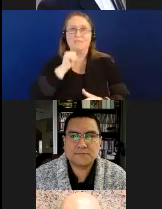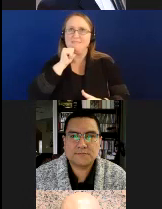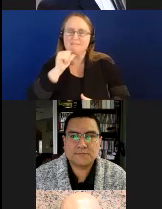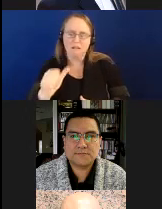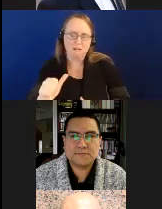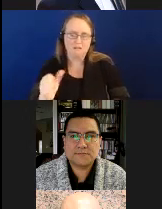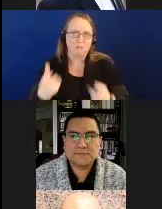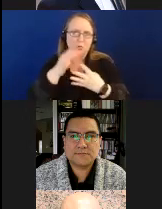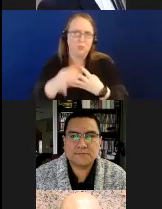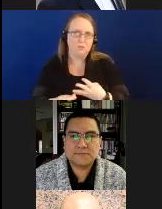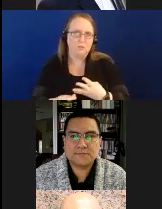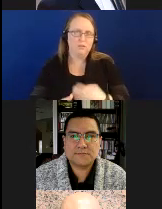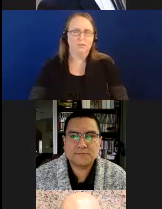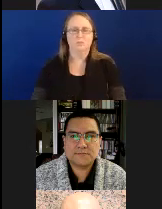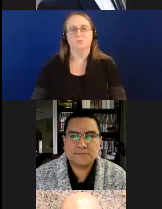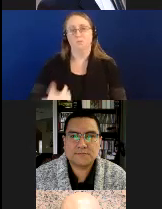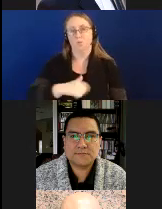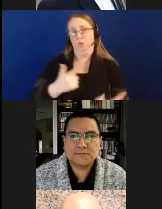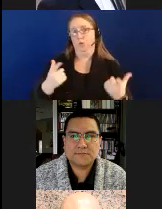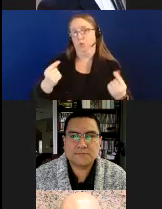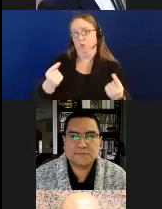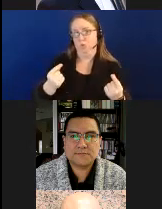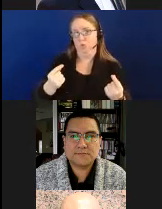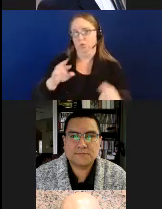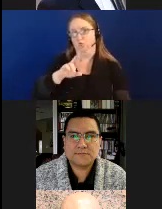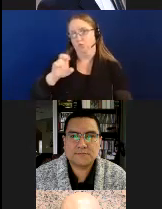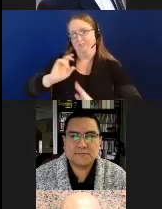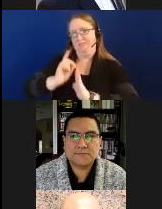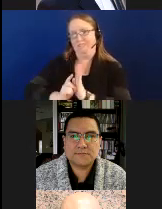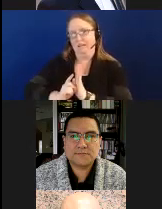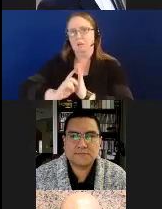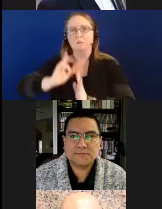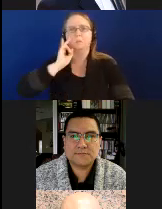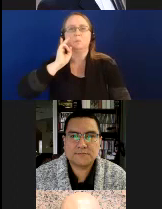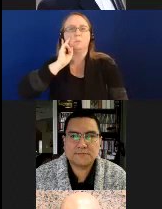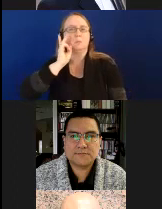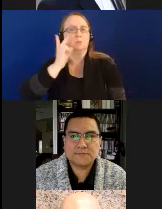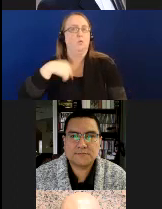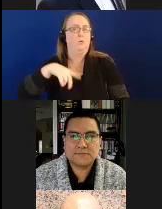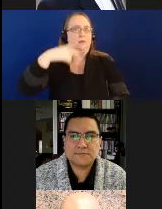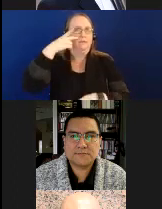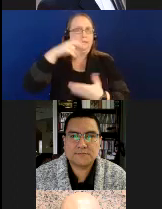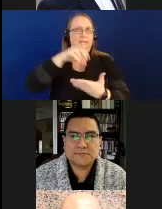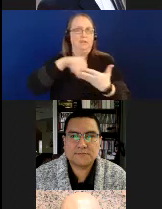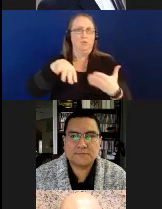choice. So what we're doing with the STAAR redesign is seeing if what we have seen students doing in the